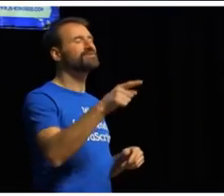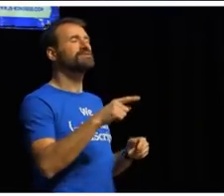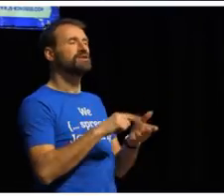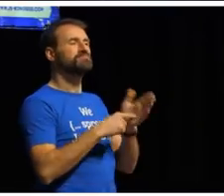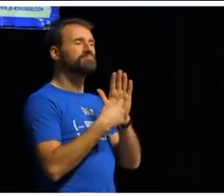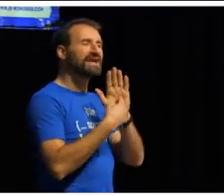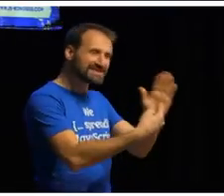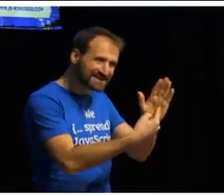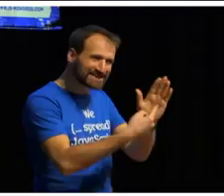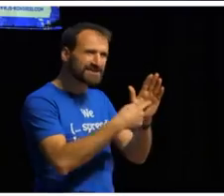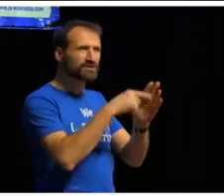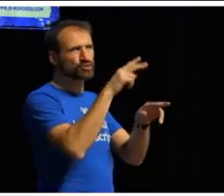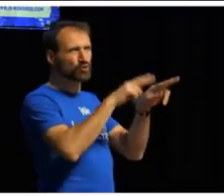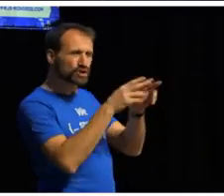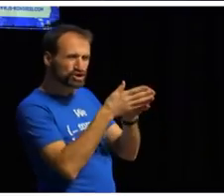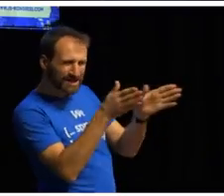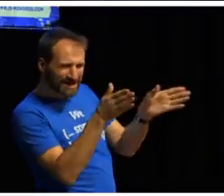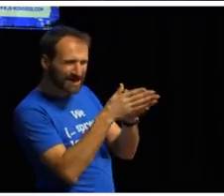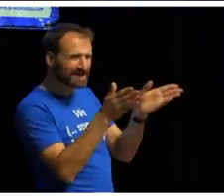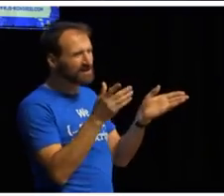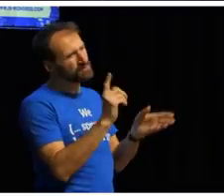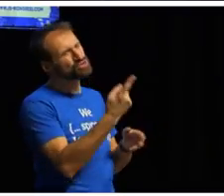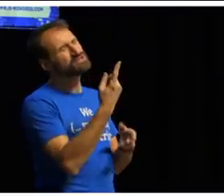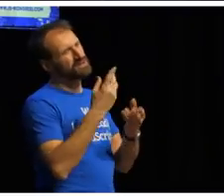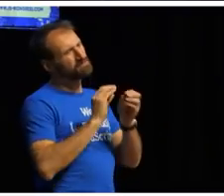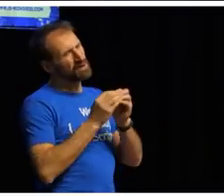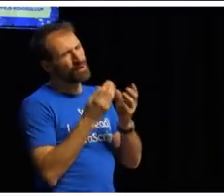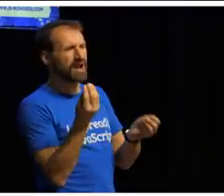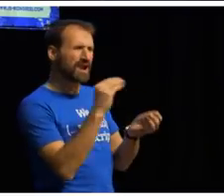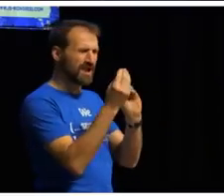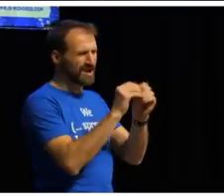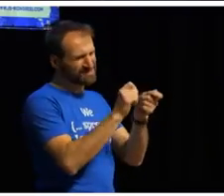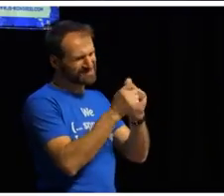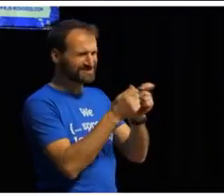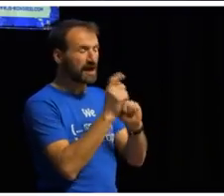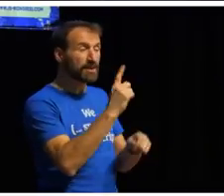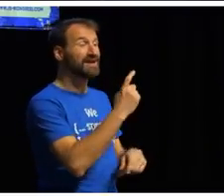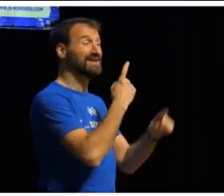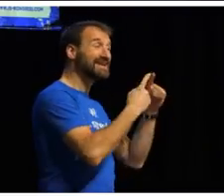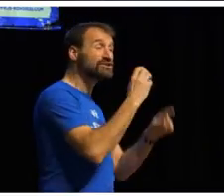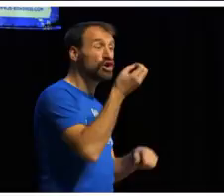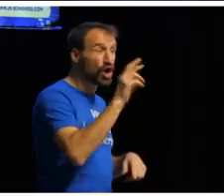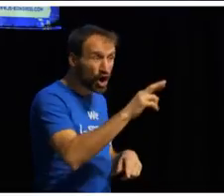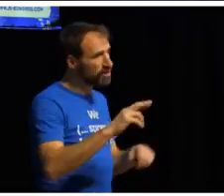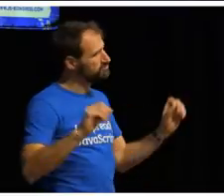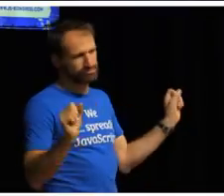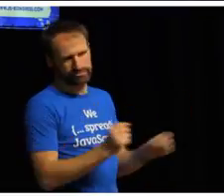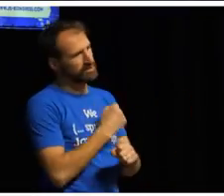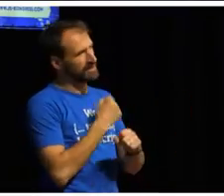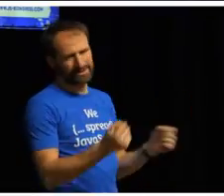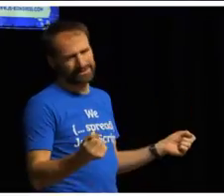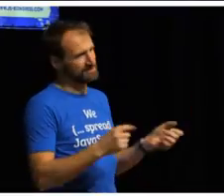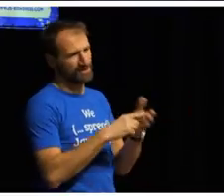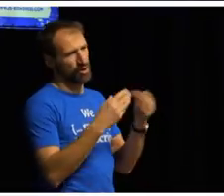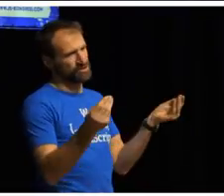would involve some manual fiddling. But typically, you can't solve XOR, which is a very basic thing already. So that